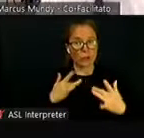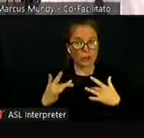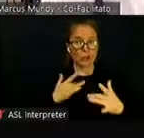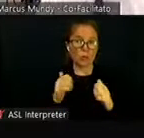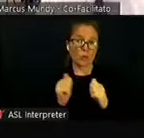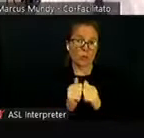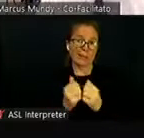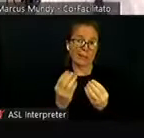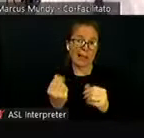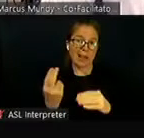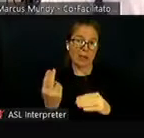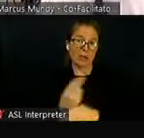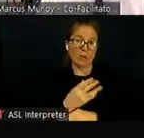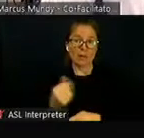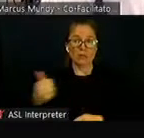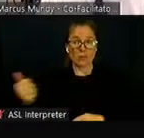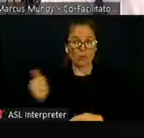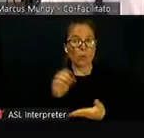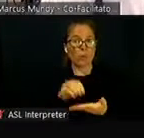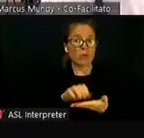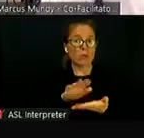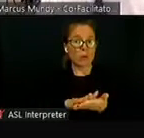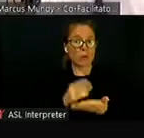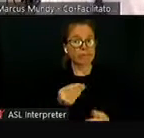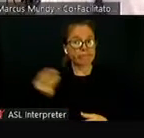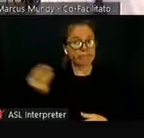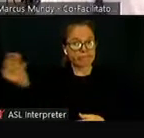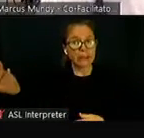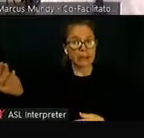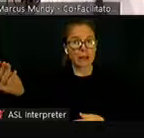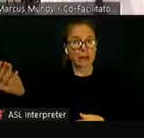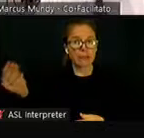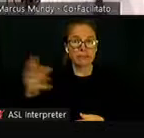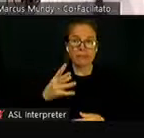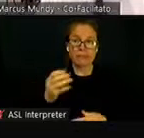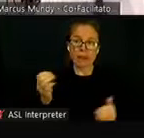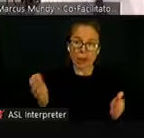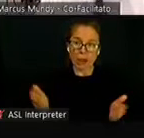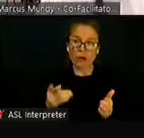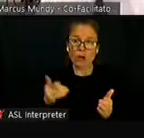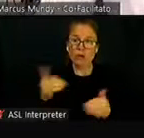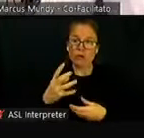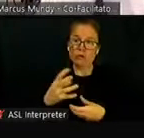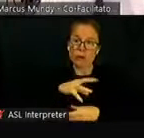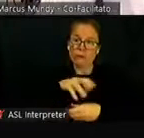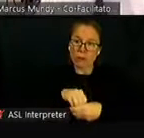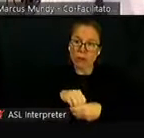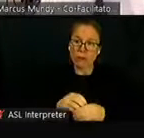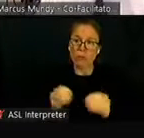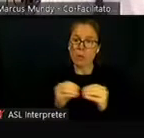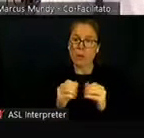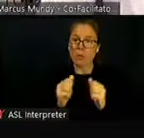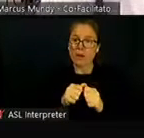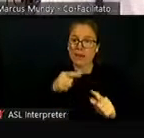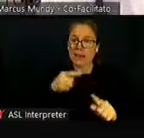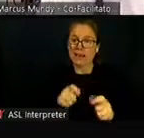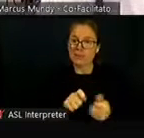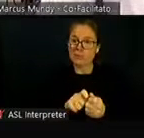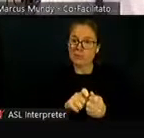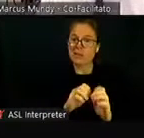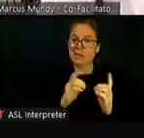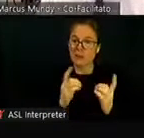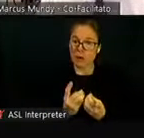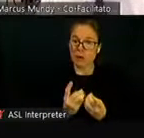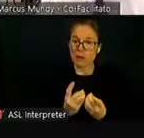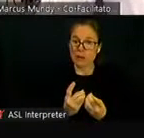transportation. So we'll definitely take note of that and pass that on, but at the same time, want to encourage you to engage with our particular departments on that. I want to see